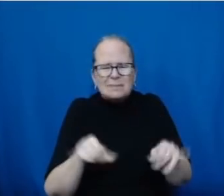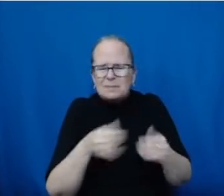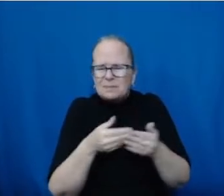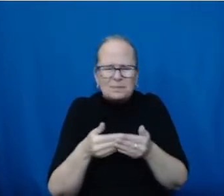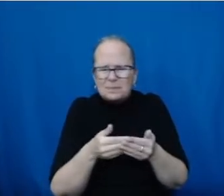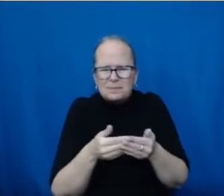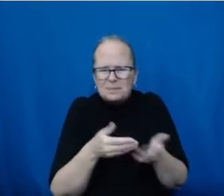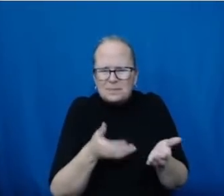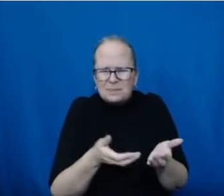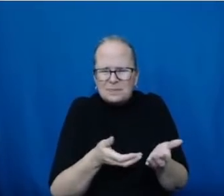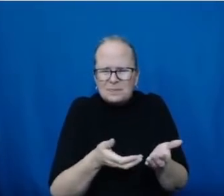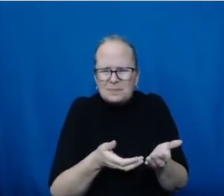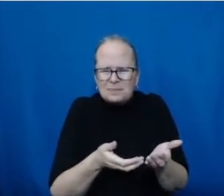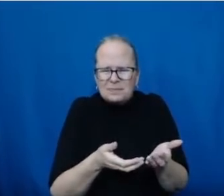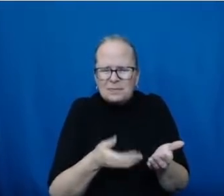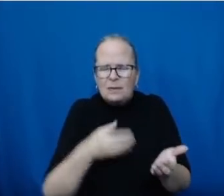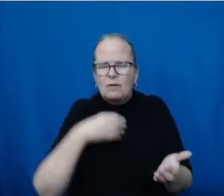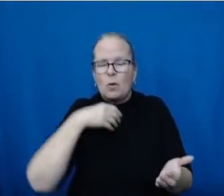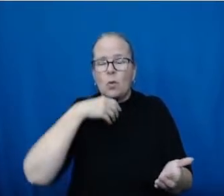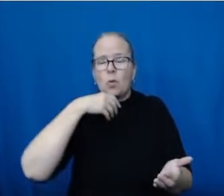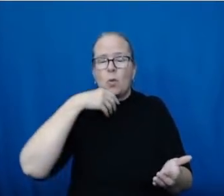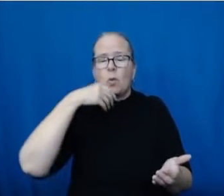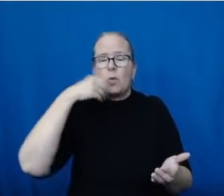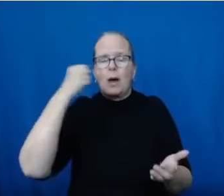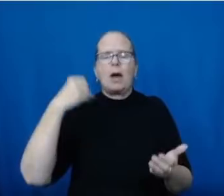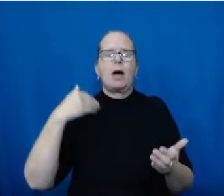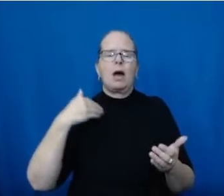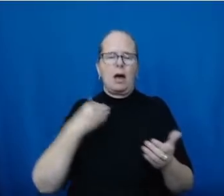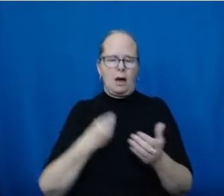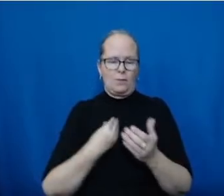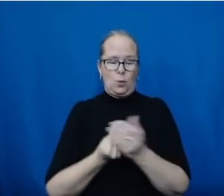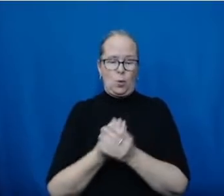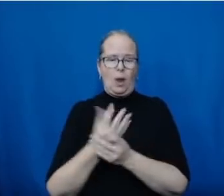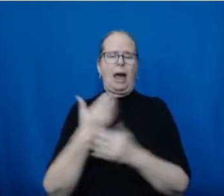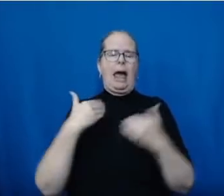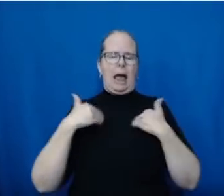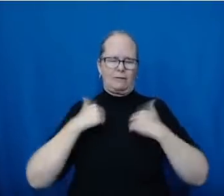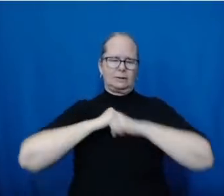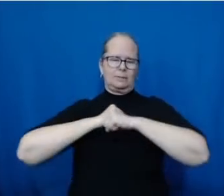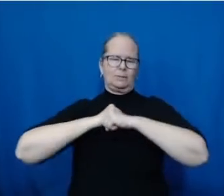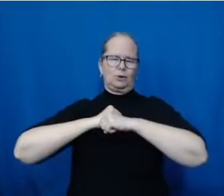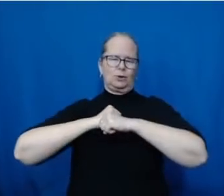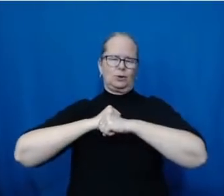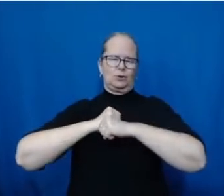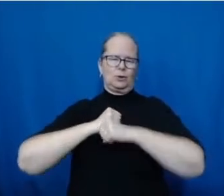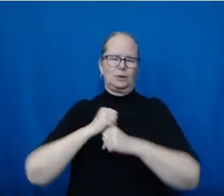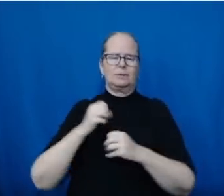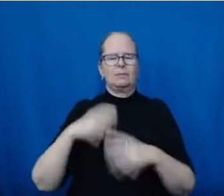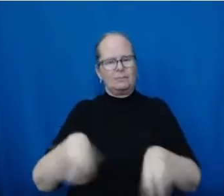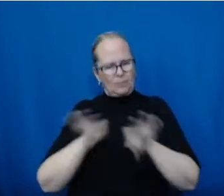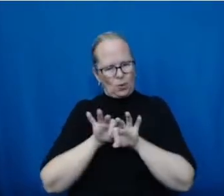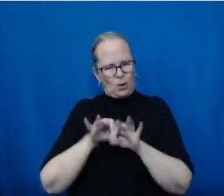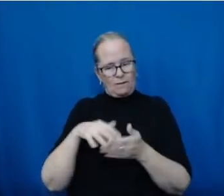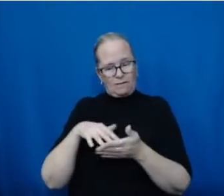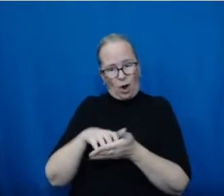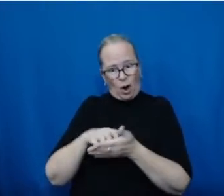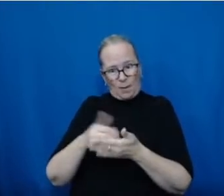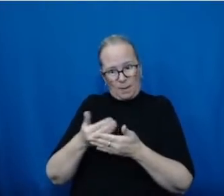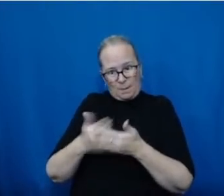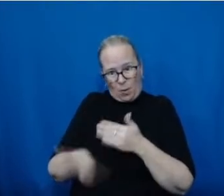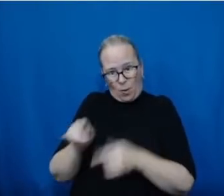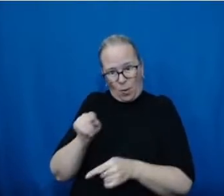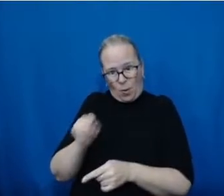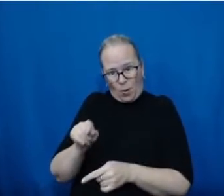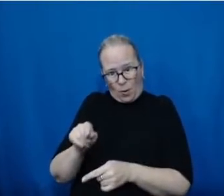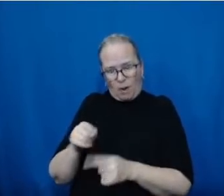we can protect vulnerable newborns for the complications of COVID. So really, as we see risk